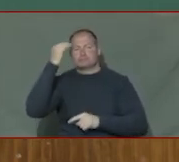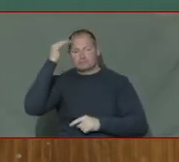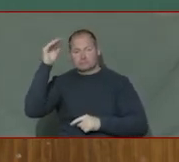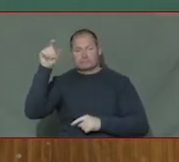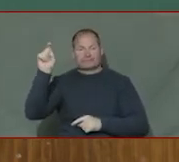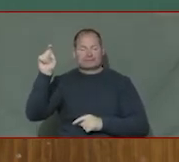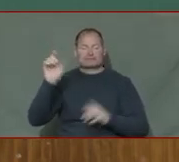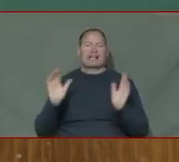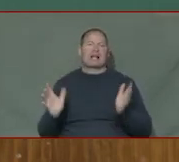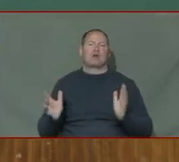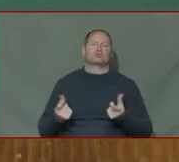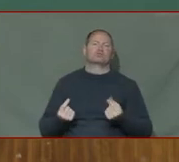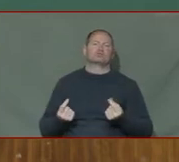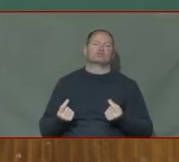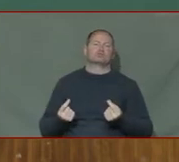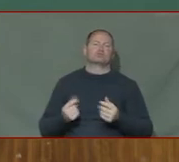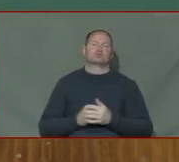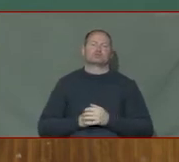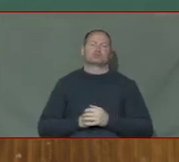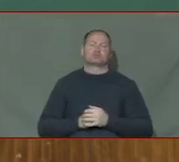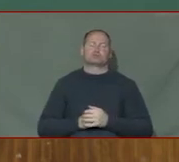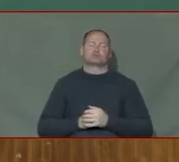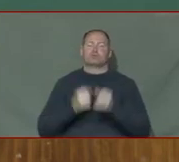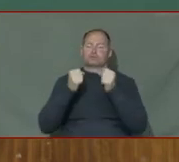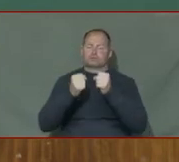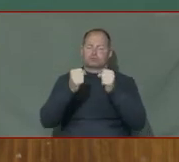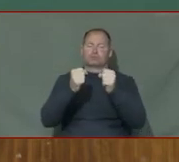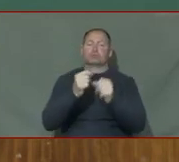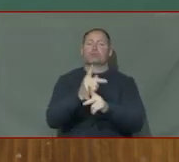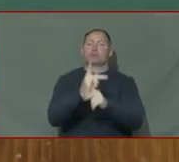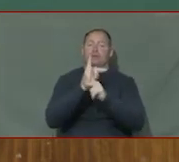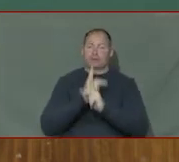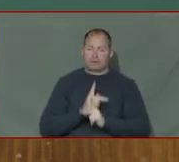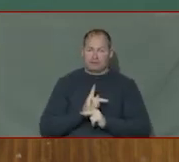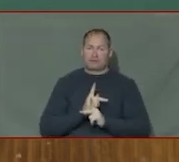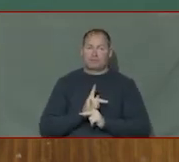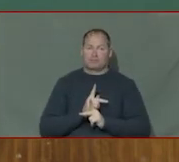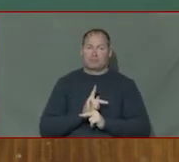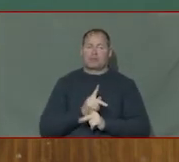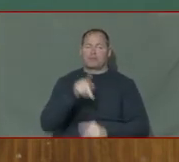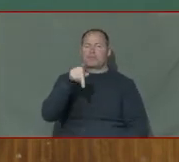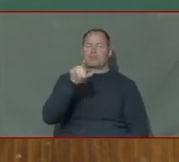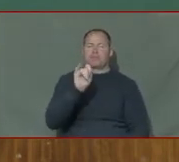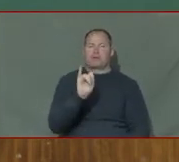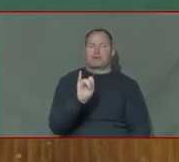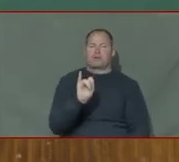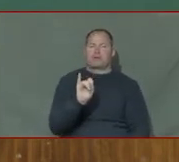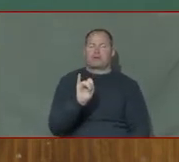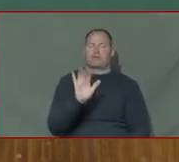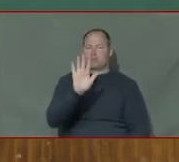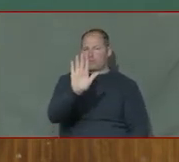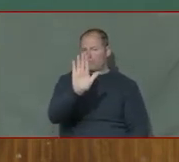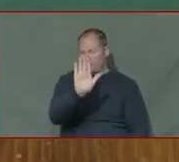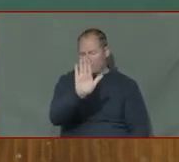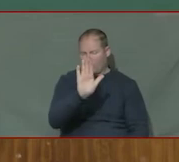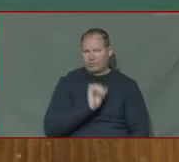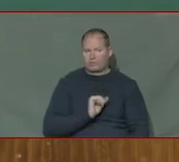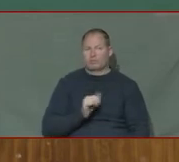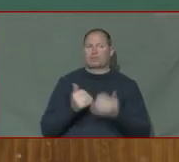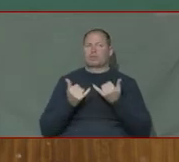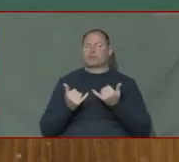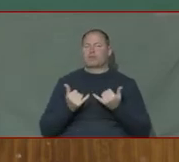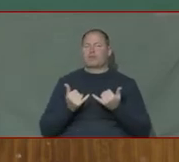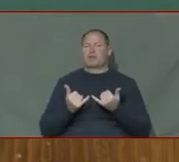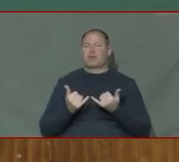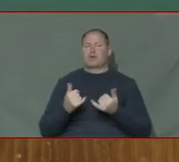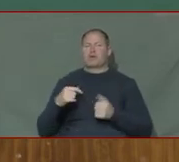x? What do? I keep the constant, pi. Okay, how do I, first of all, we